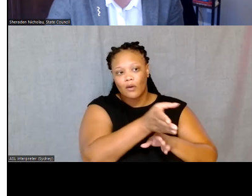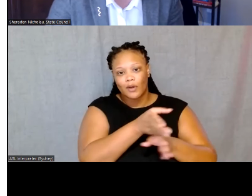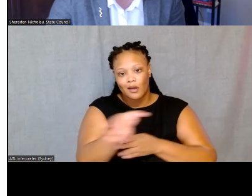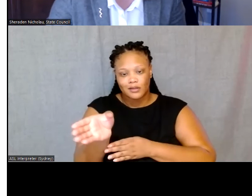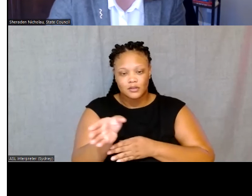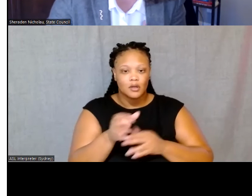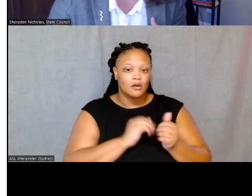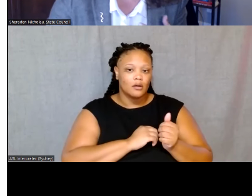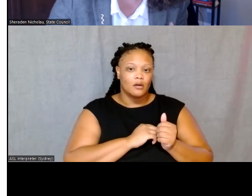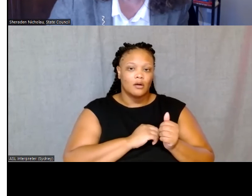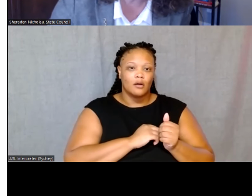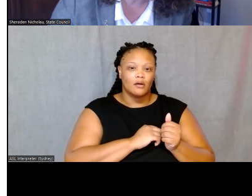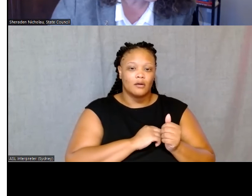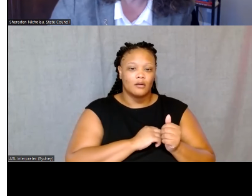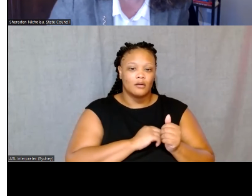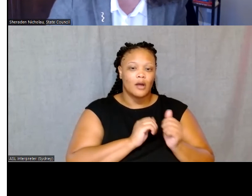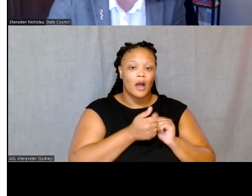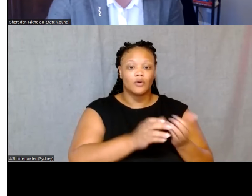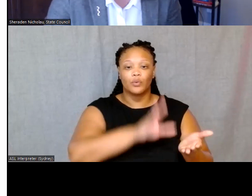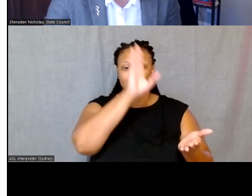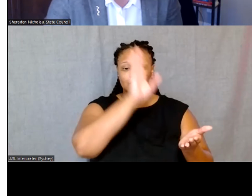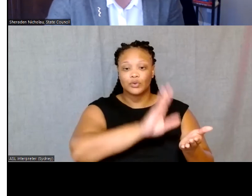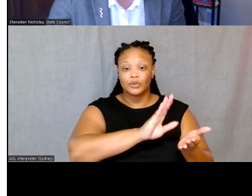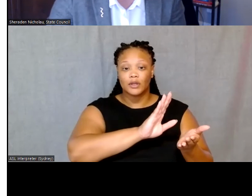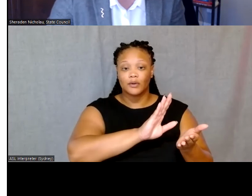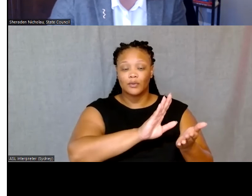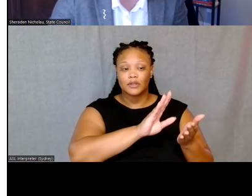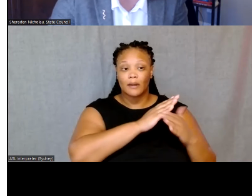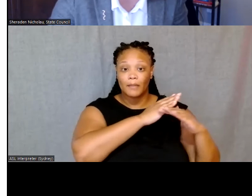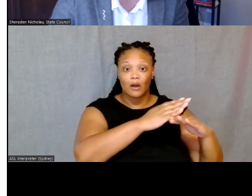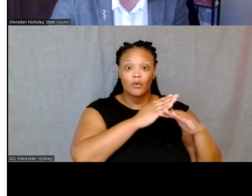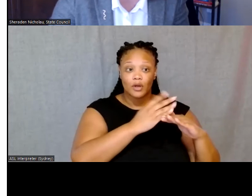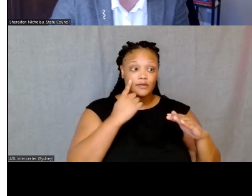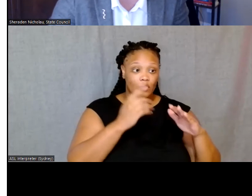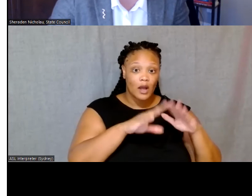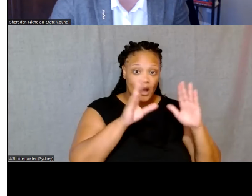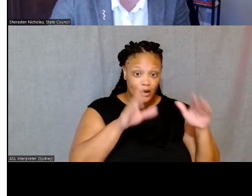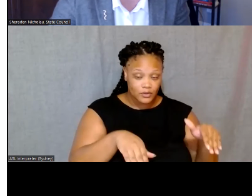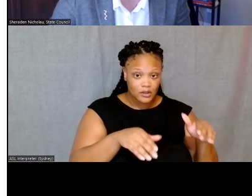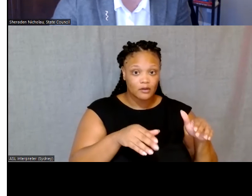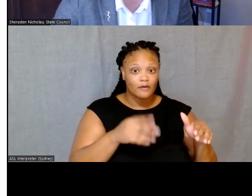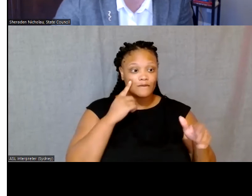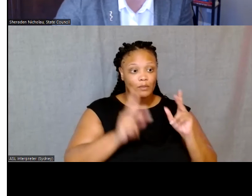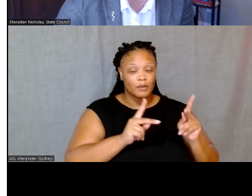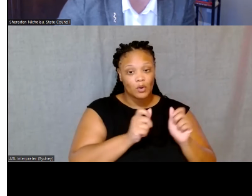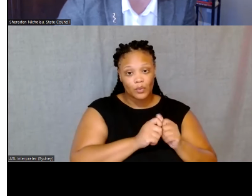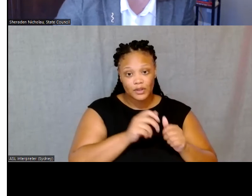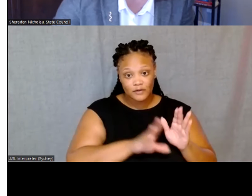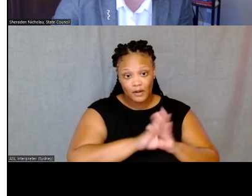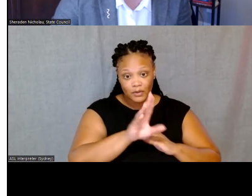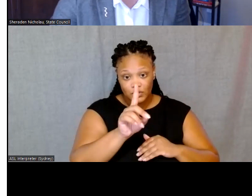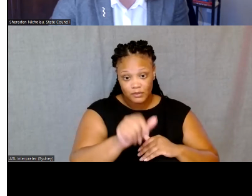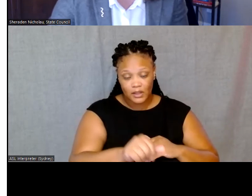we, decrease the barriers for housing for people with developmental disabilities? How do we ensure that